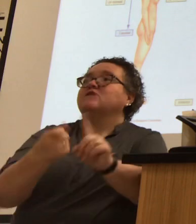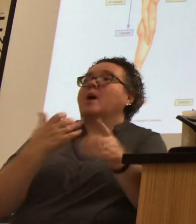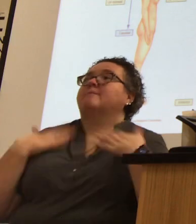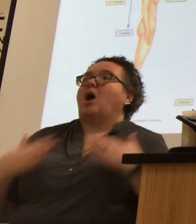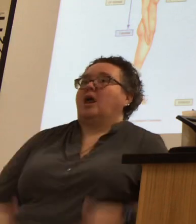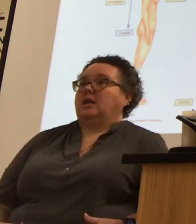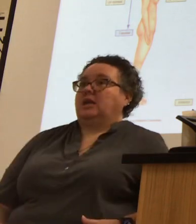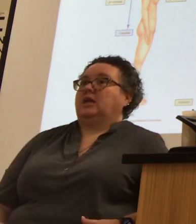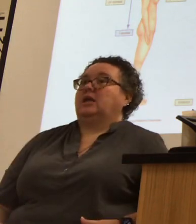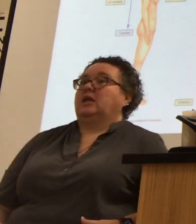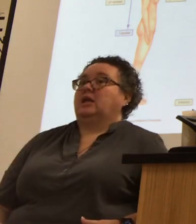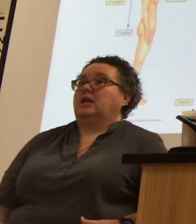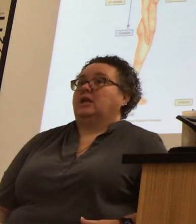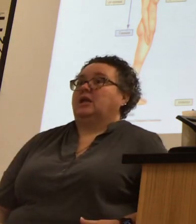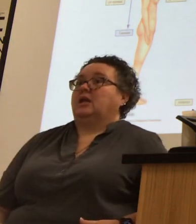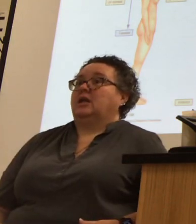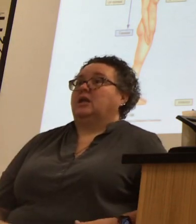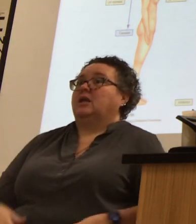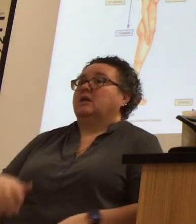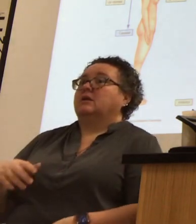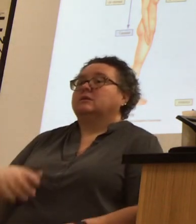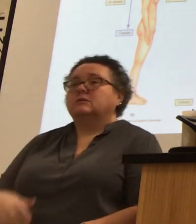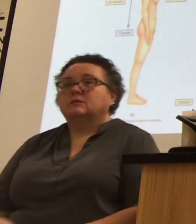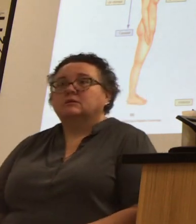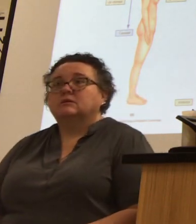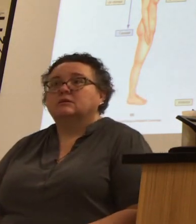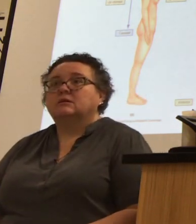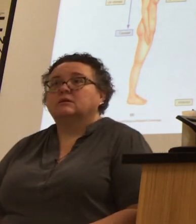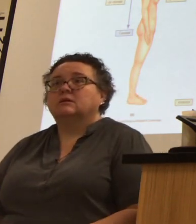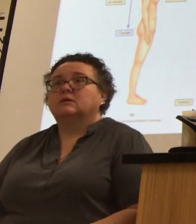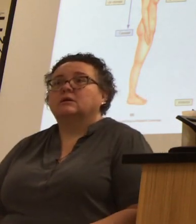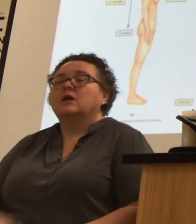Closer to